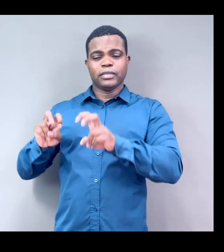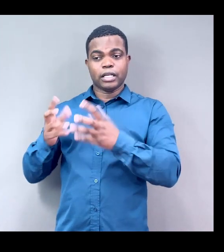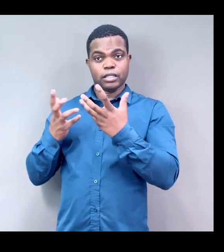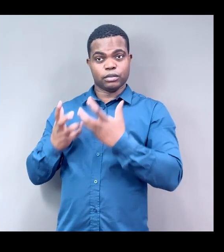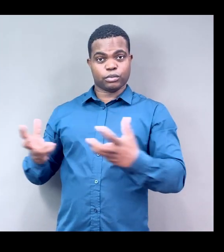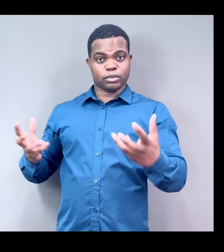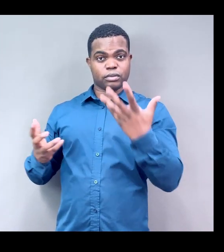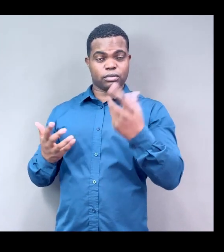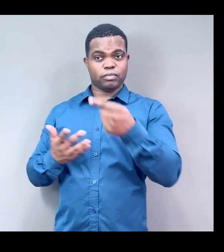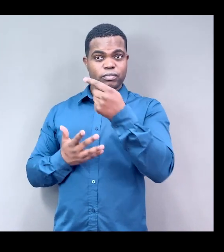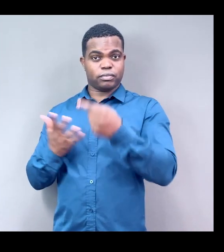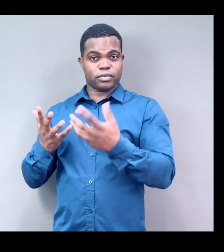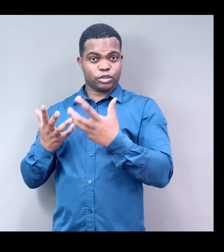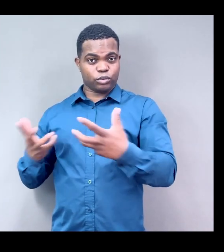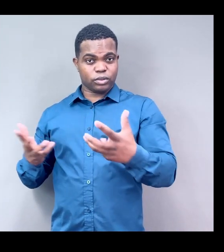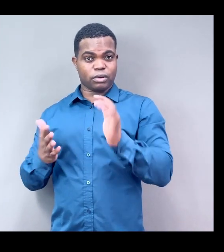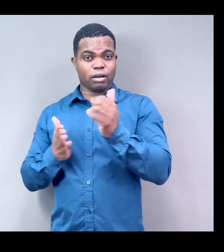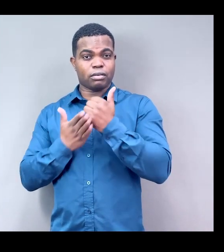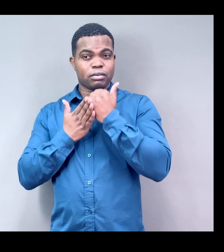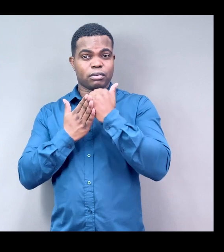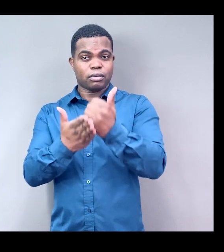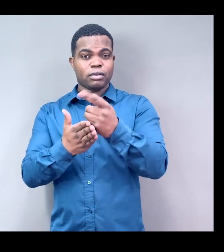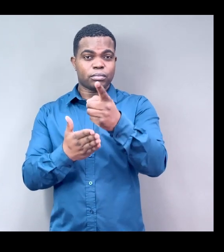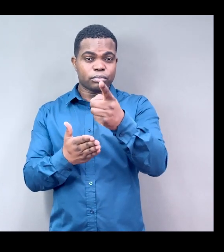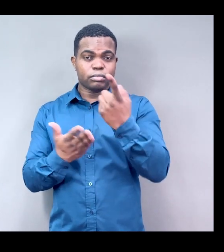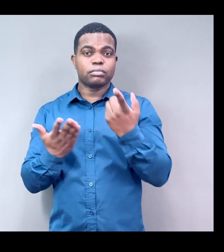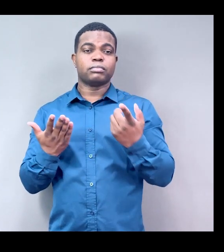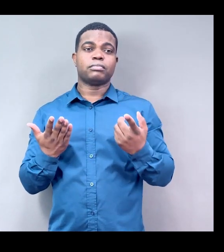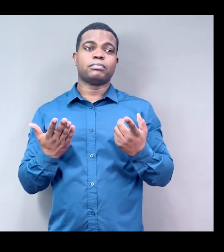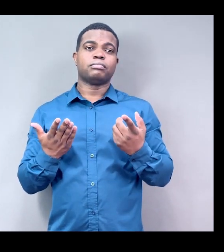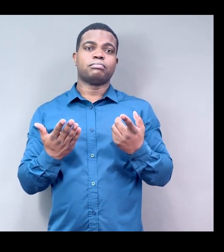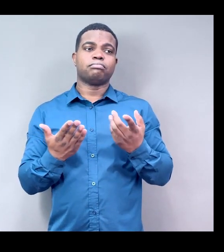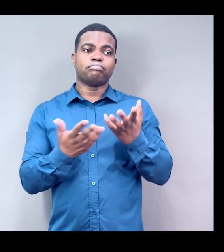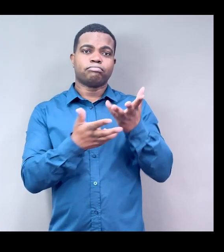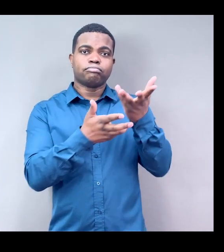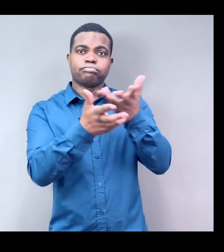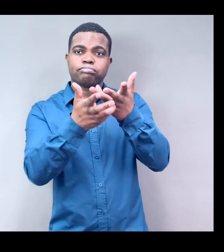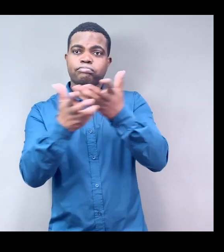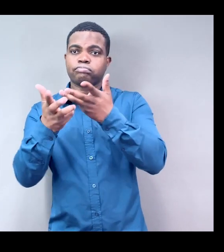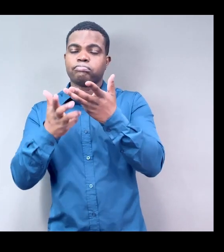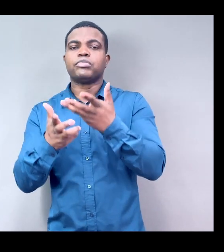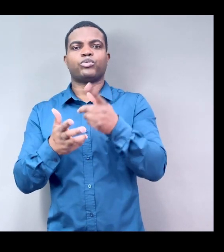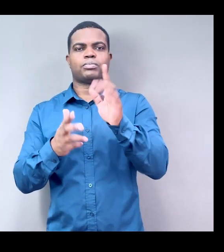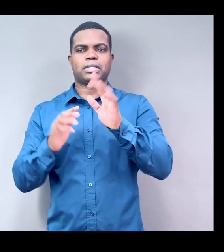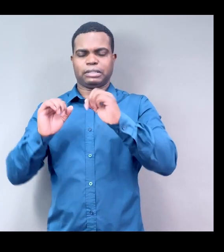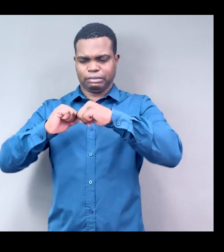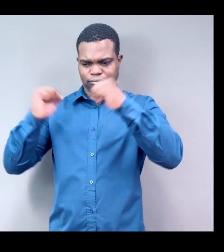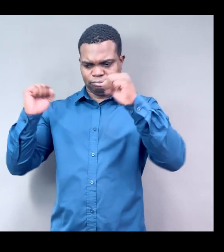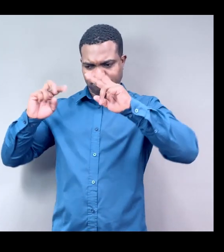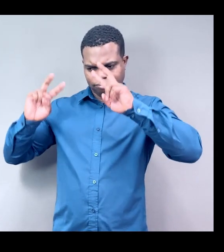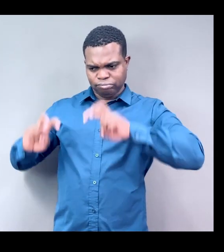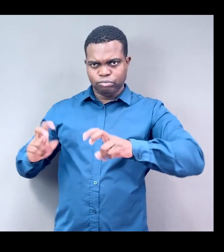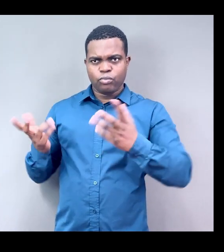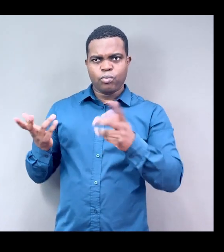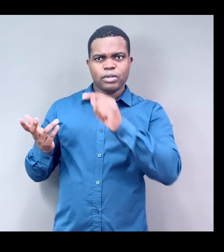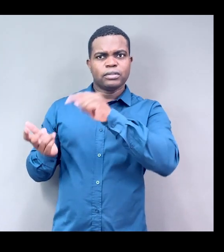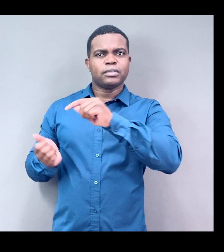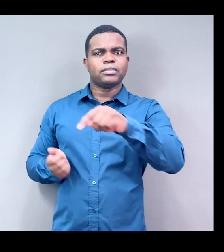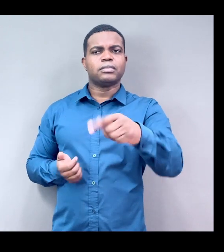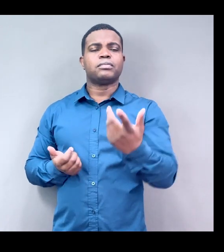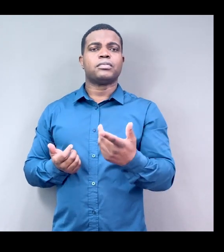available resources. So it is important to also check your available resources. So if your